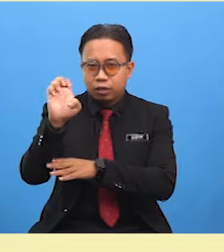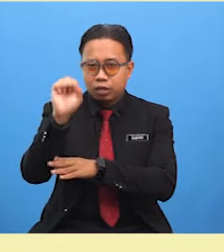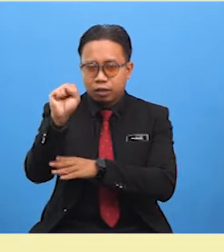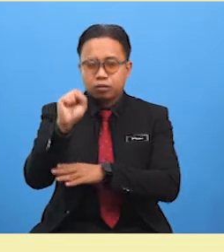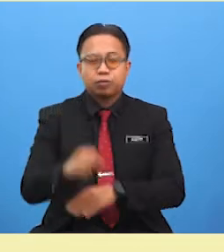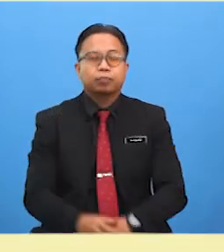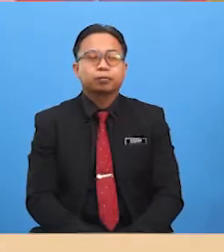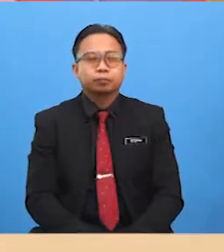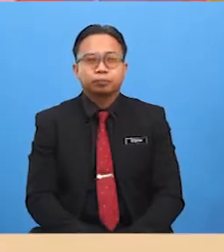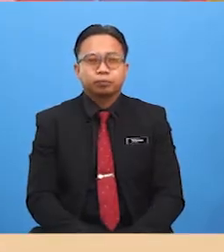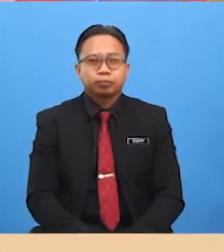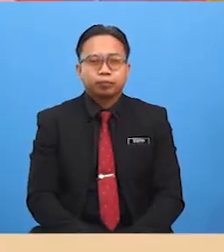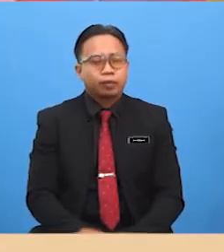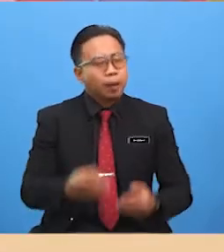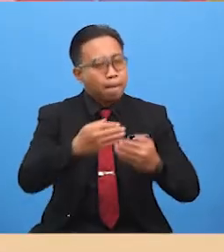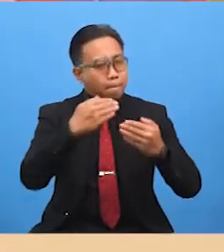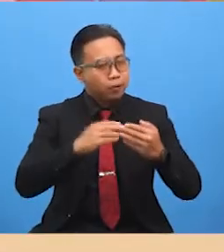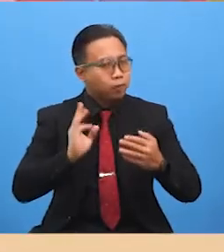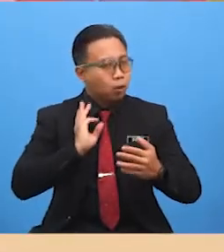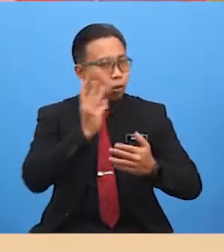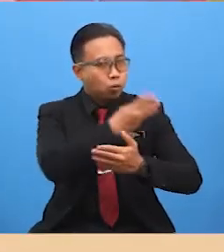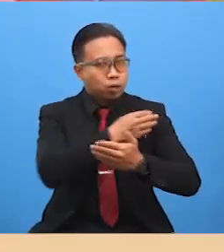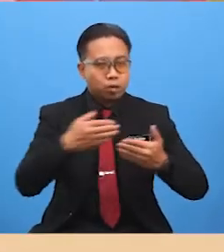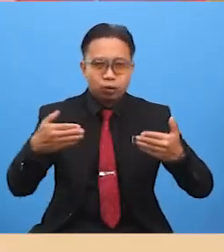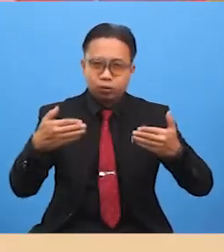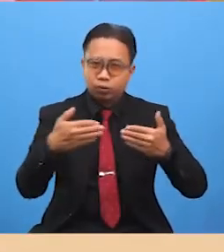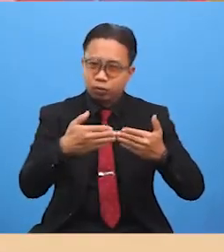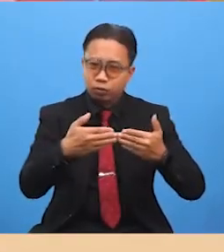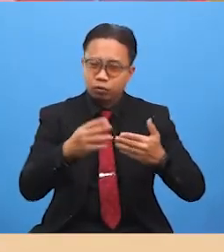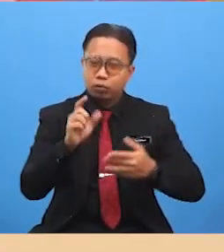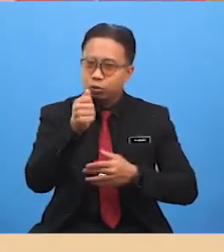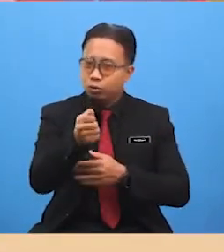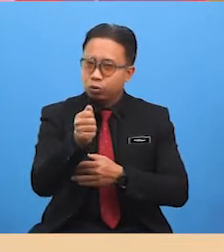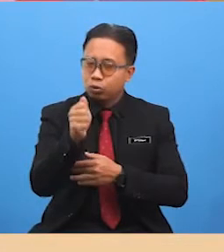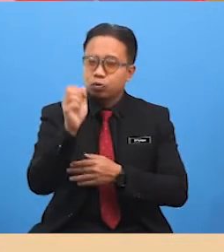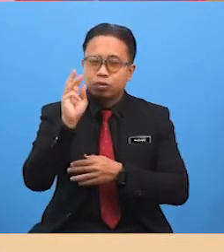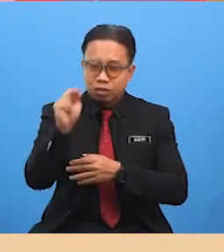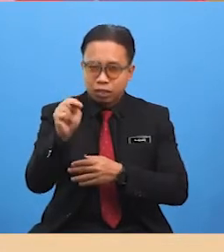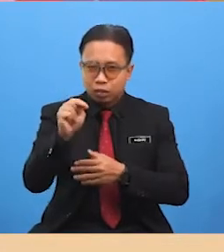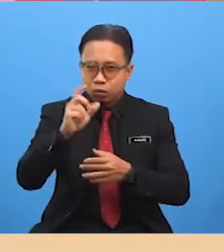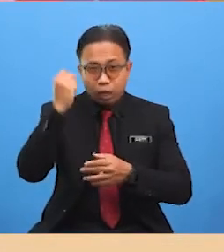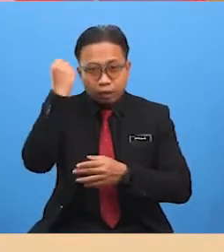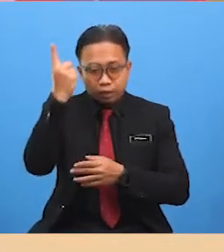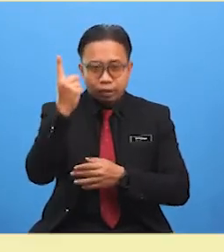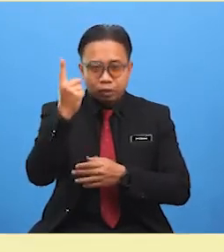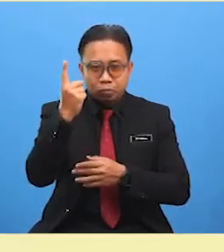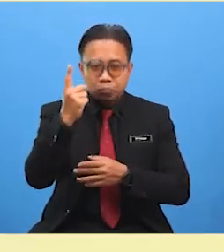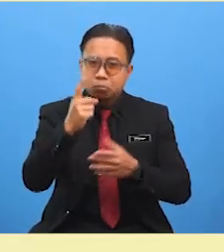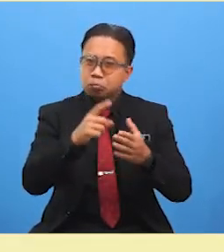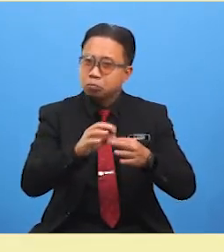Thieves. Thieves. But before we continue, you will need to understand a few important